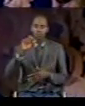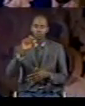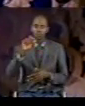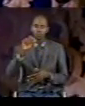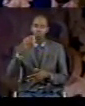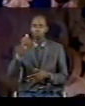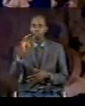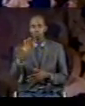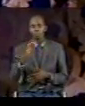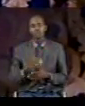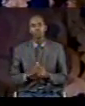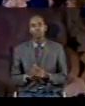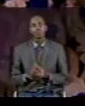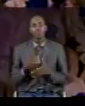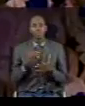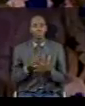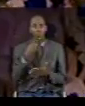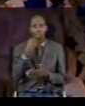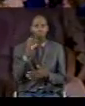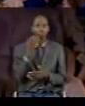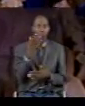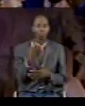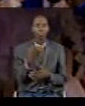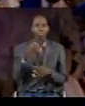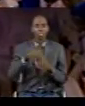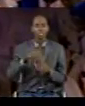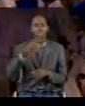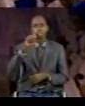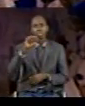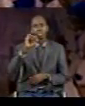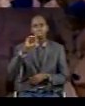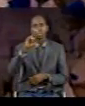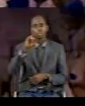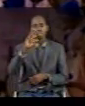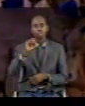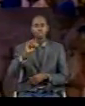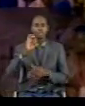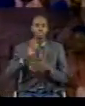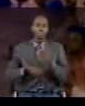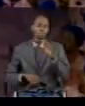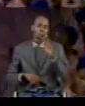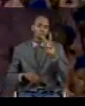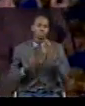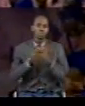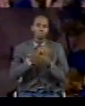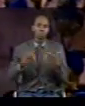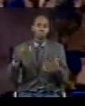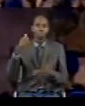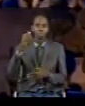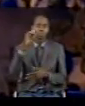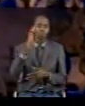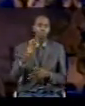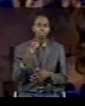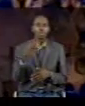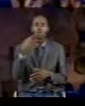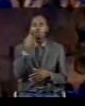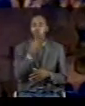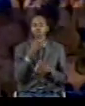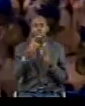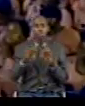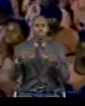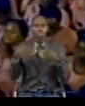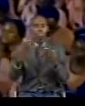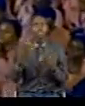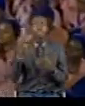verse 14. It says in Titus chapter 2 verse 14, who gave himself